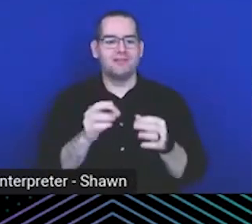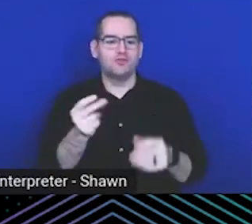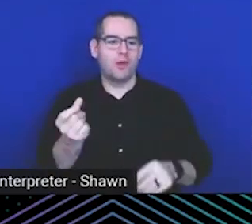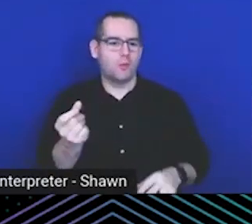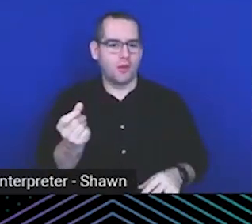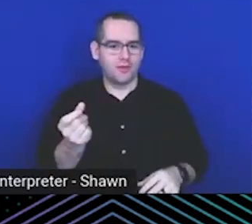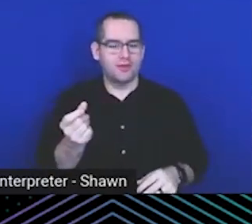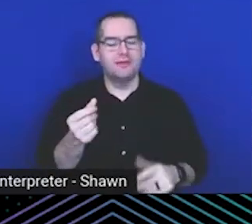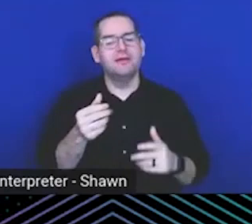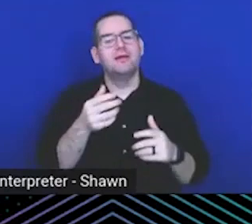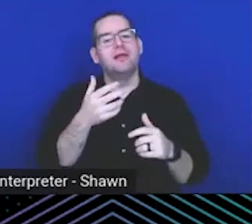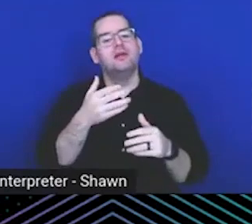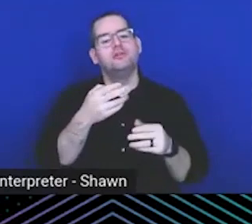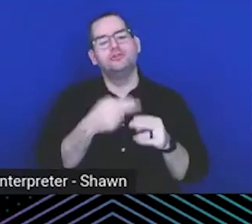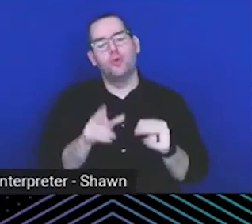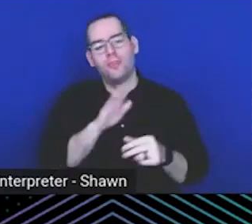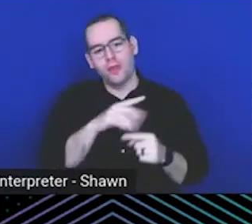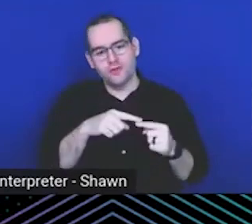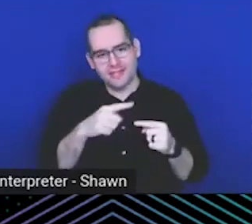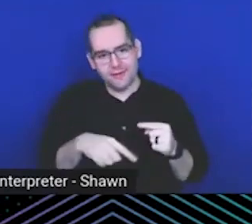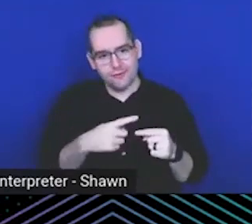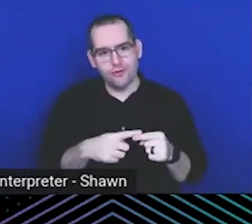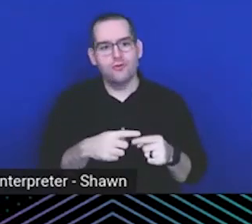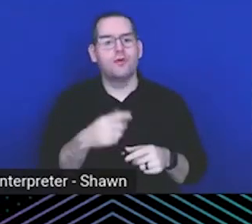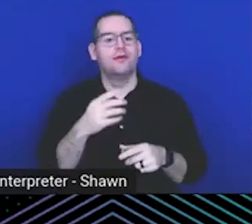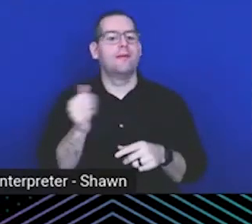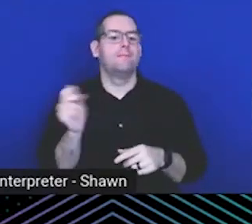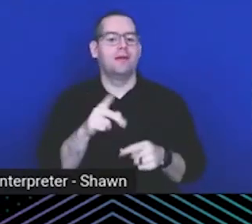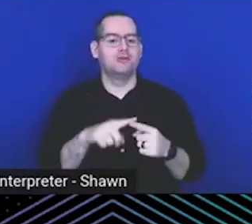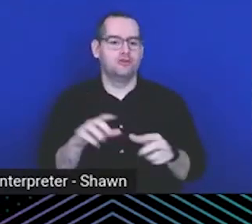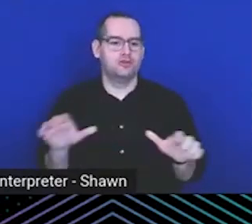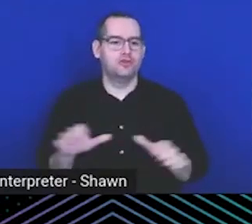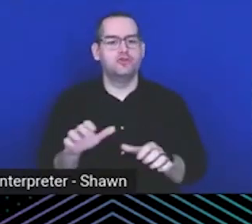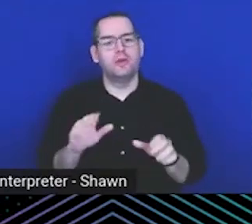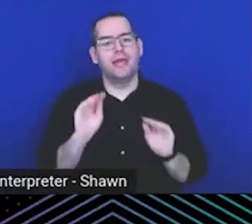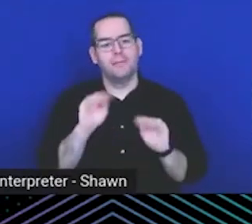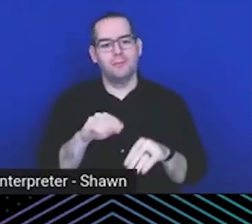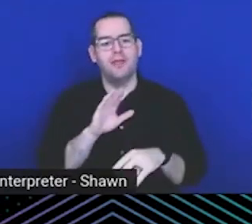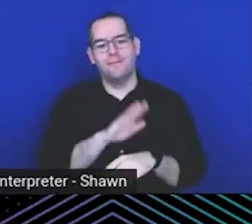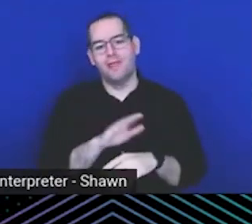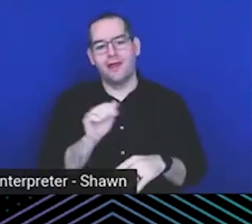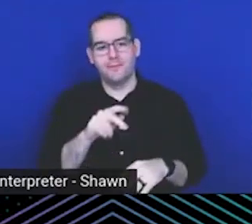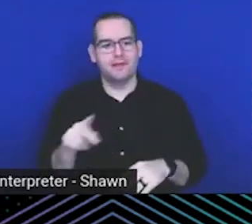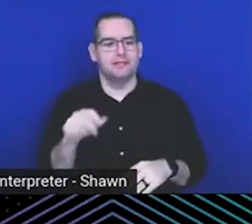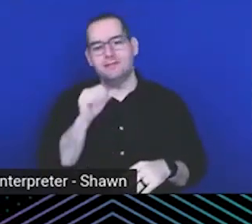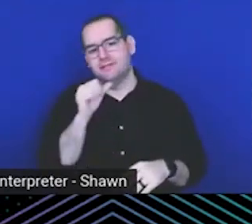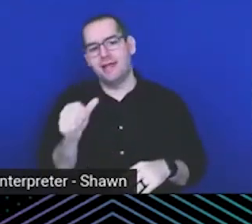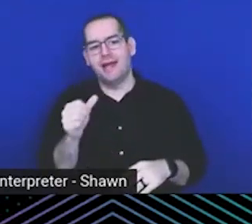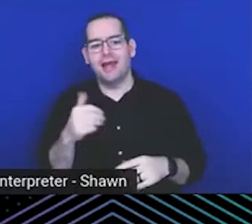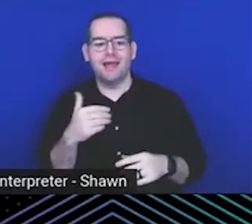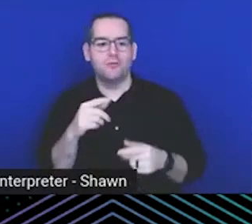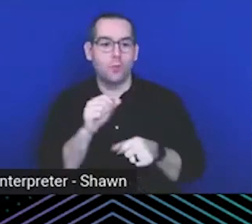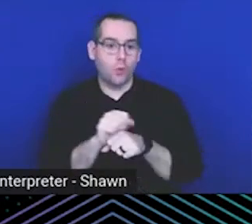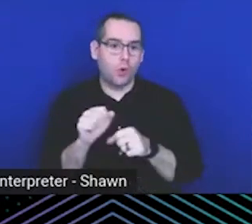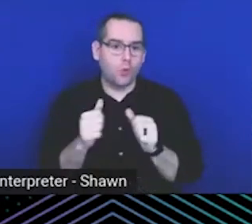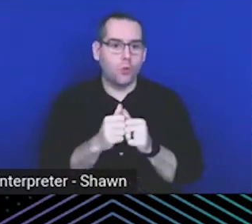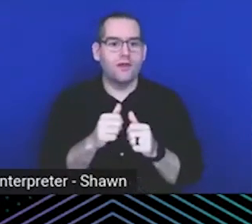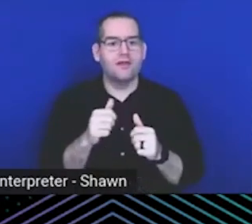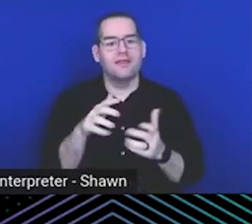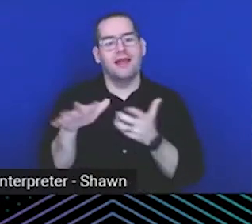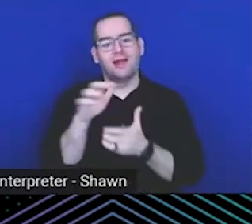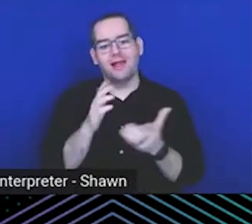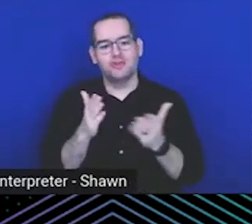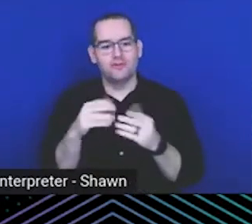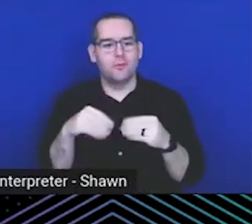helps shorten their cycle, be able to get back to implementing their application, not having to work with the cloud service